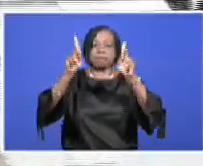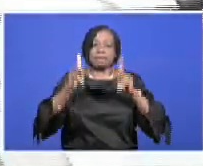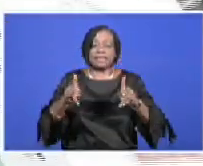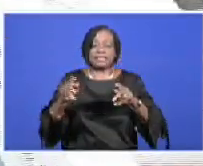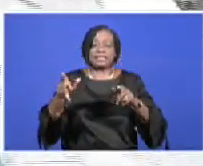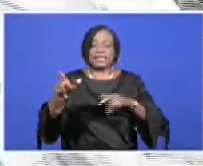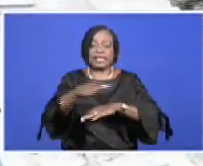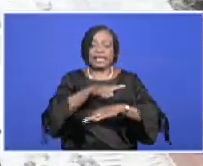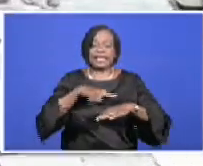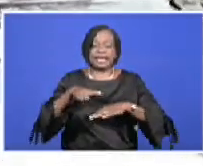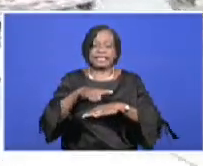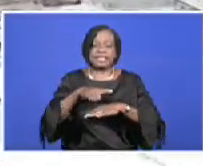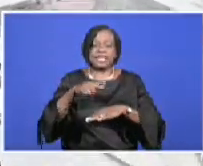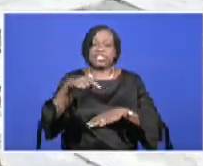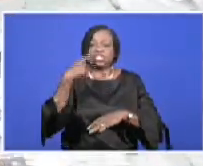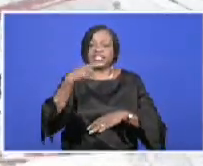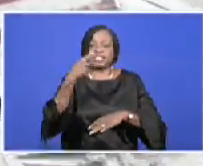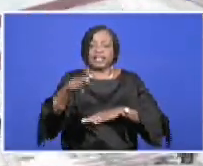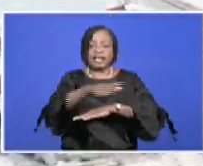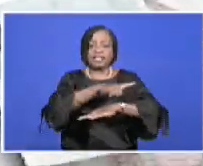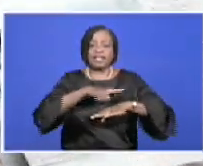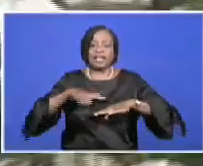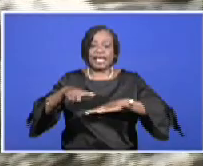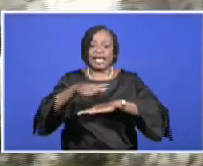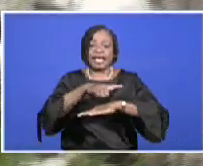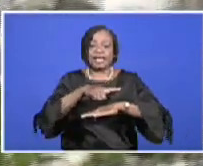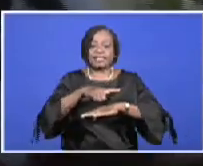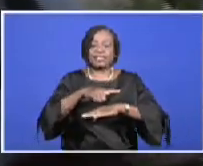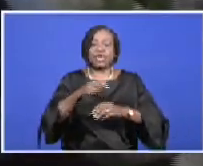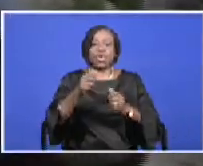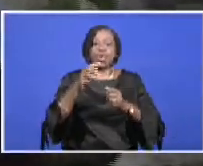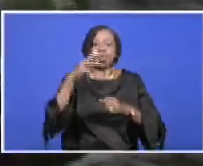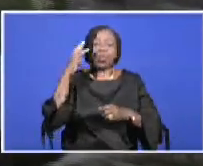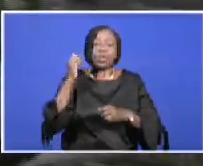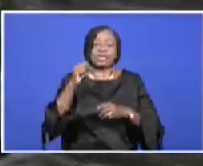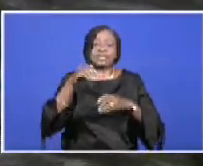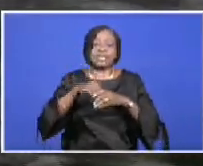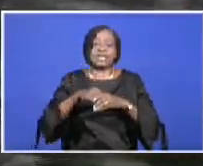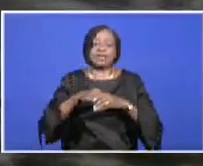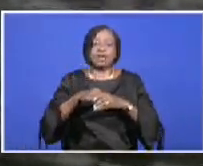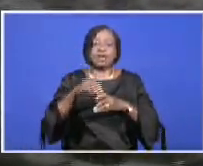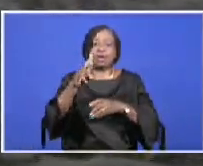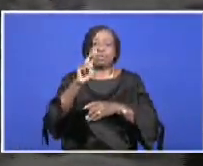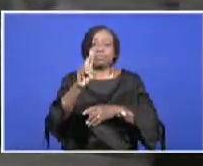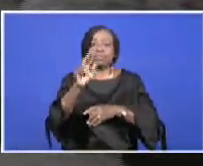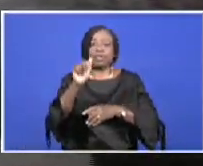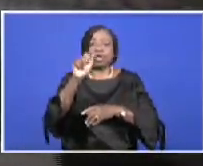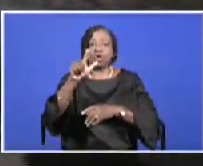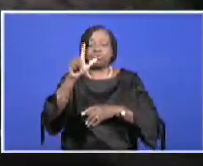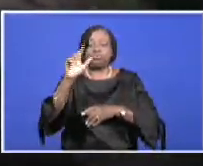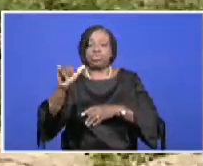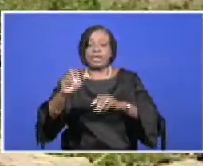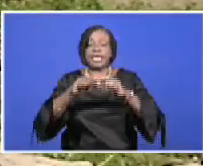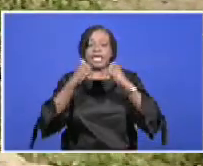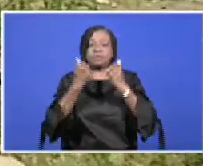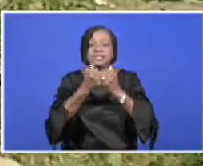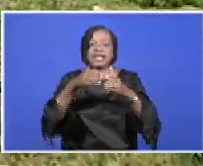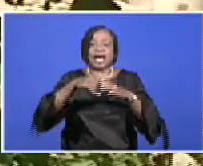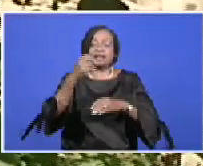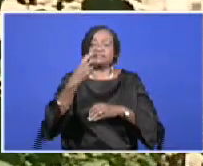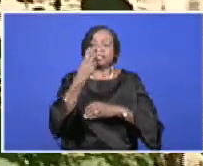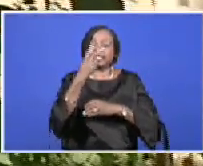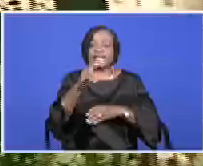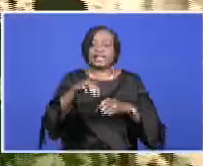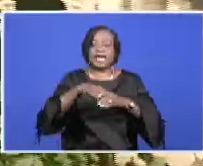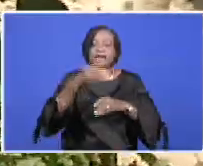She reasons that the land which constitutes shanty towns was mainly in rural areas which were out of sight and out of mind